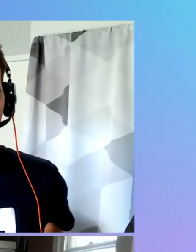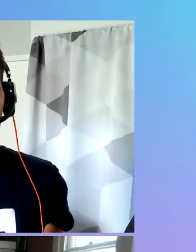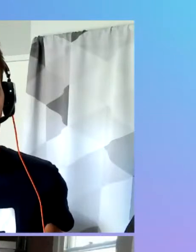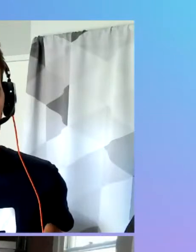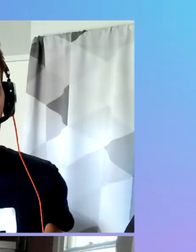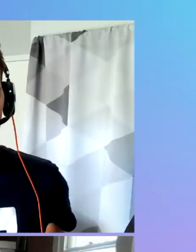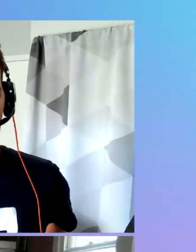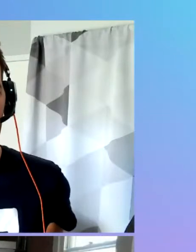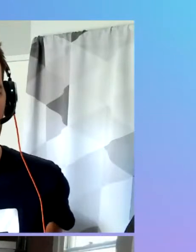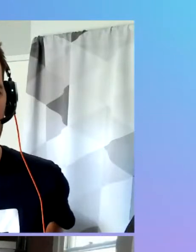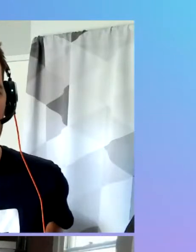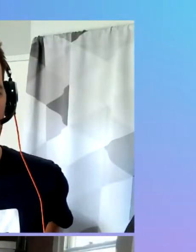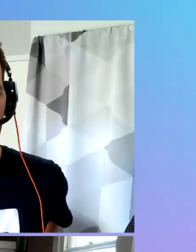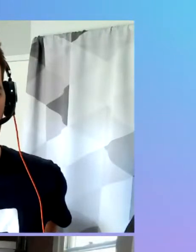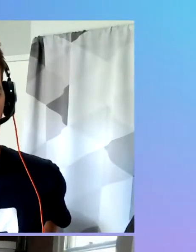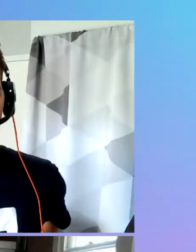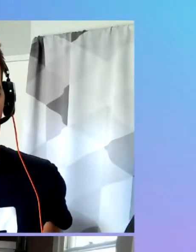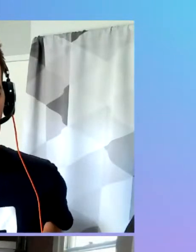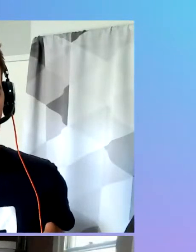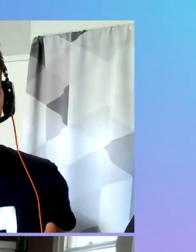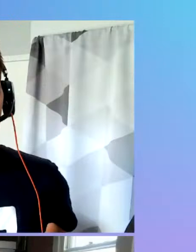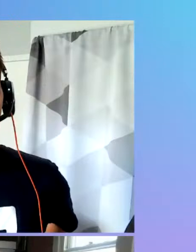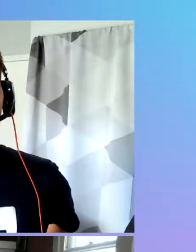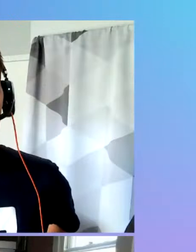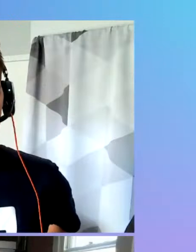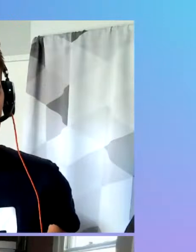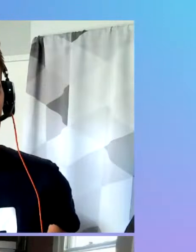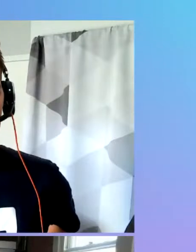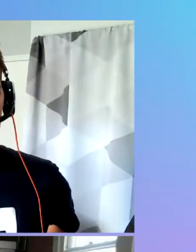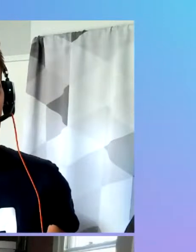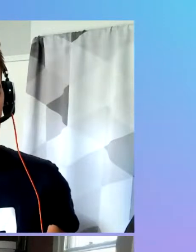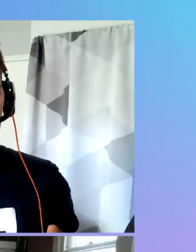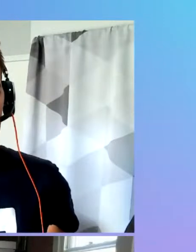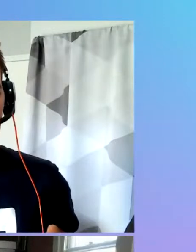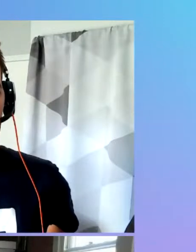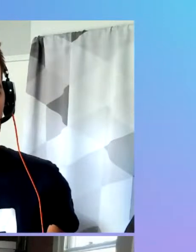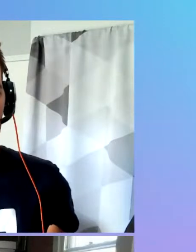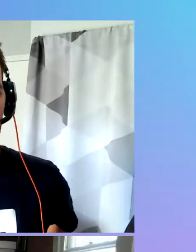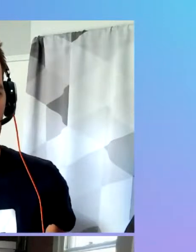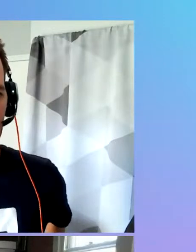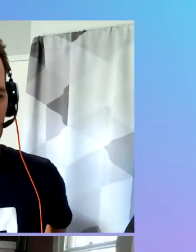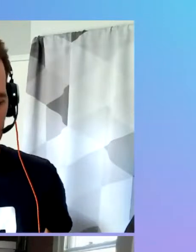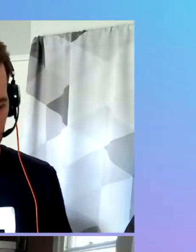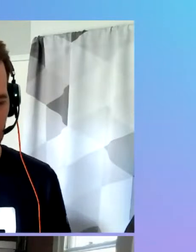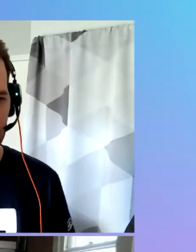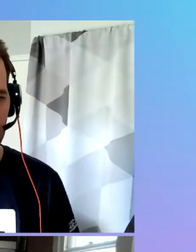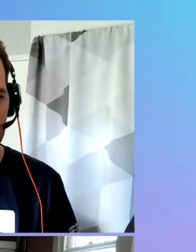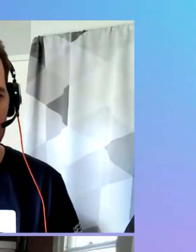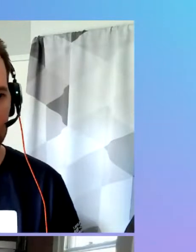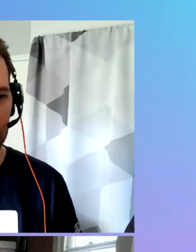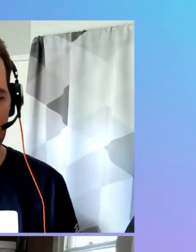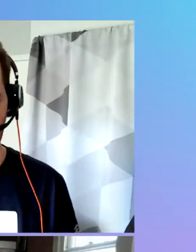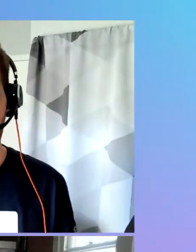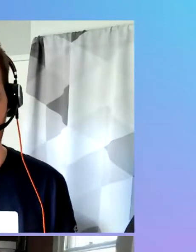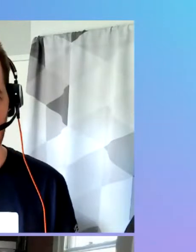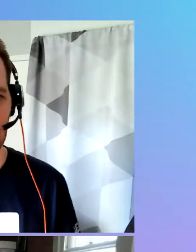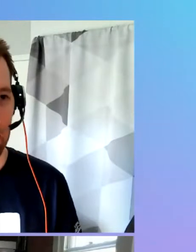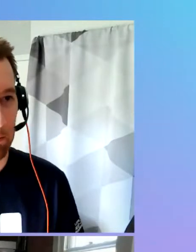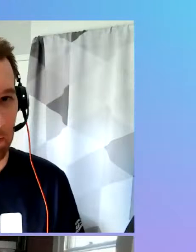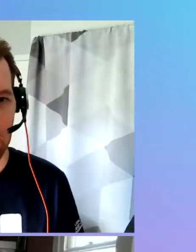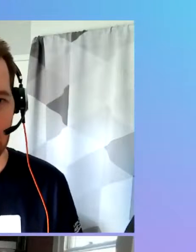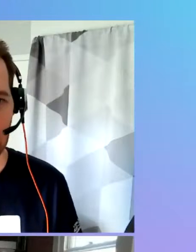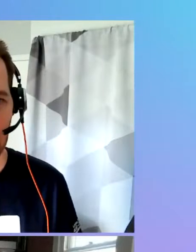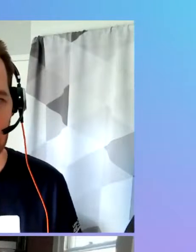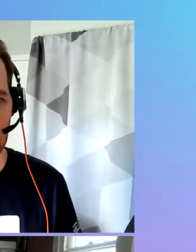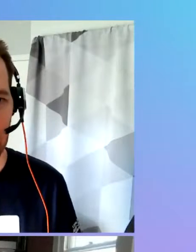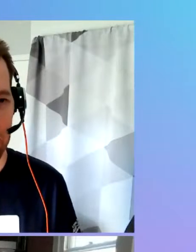It's spread out, and that's probably as good an answer as I can give in this quick response. Thanks so much, Paul.